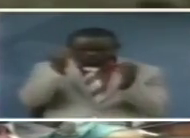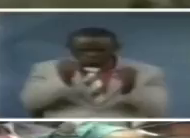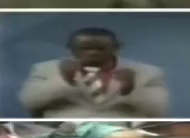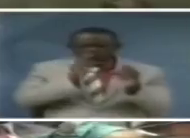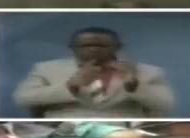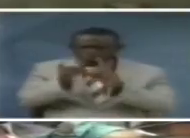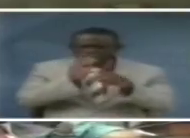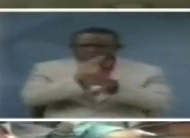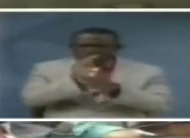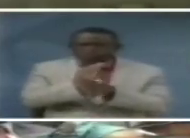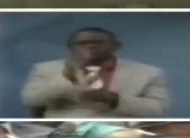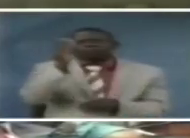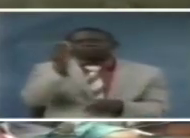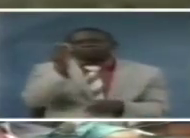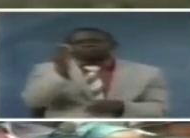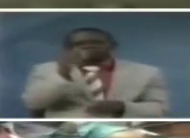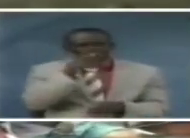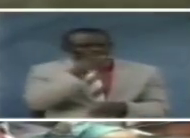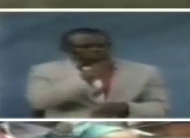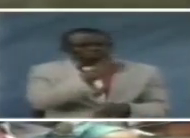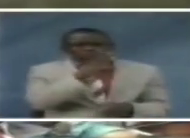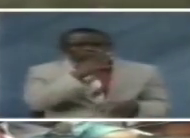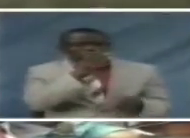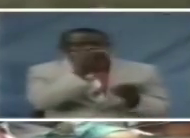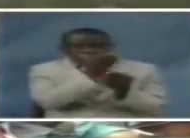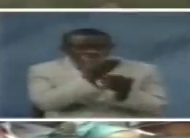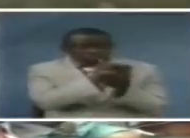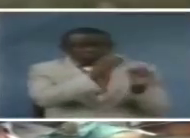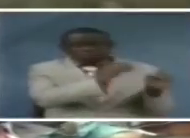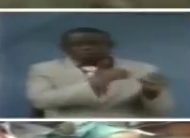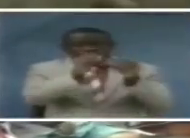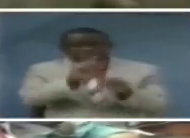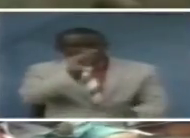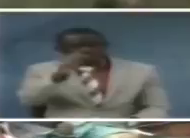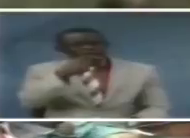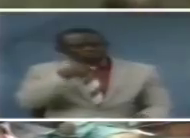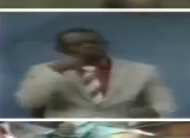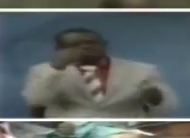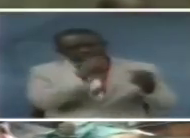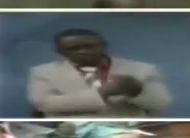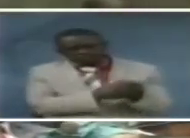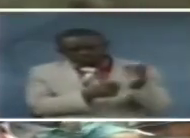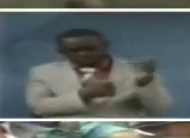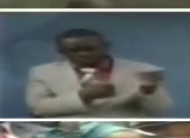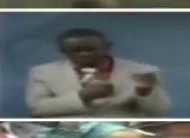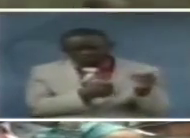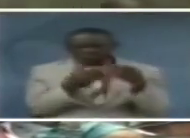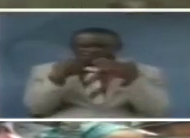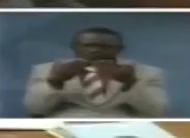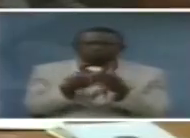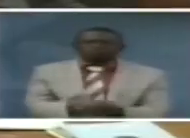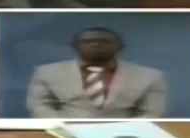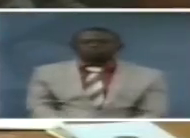in meaningful debate on the issues raised in the speech. In this regard, I wish to support the